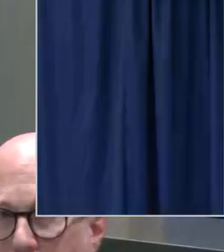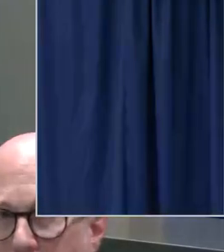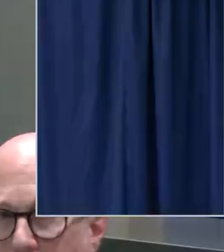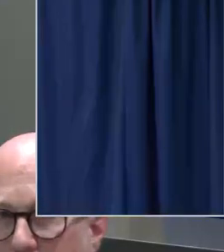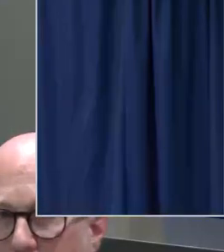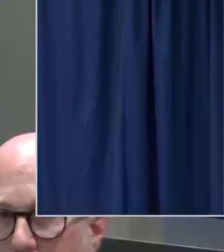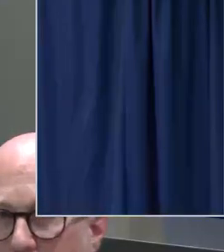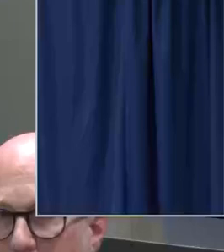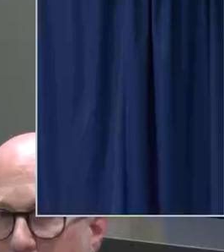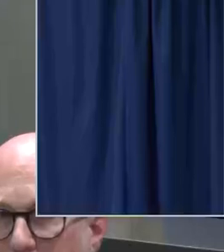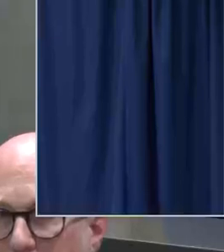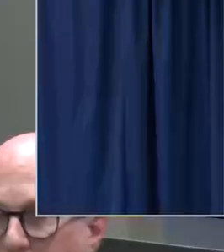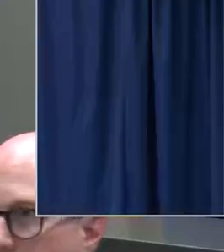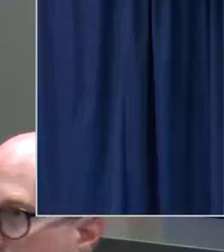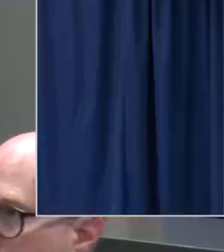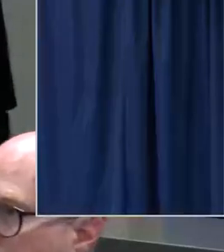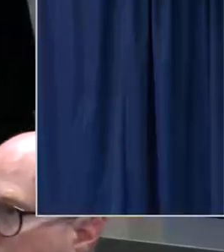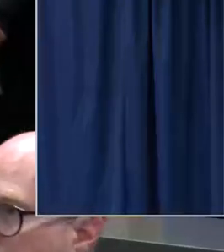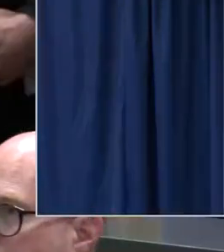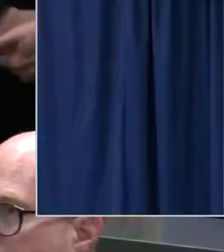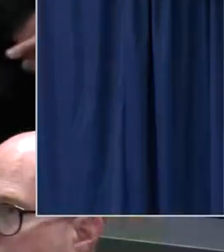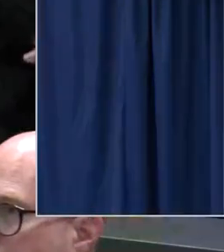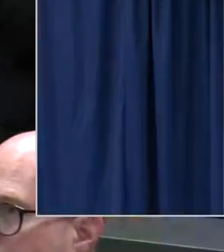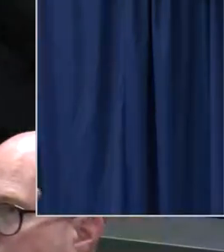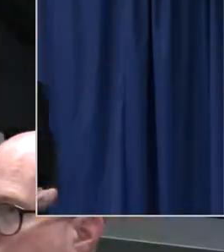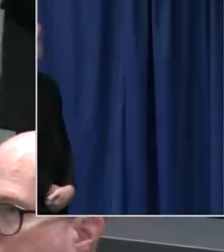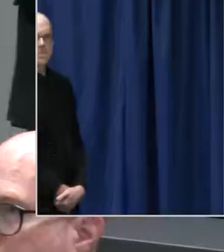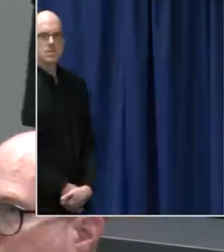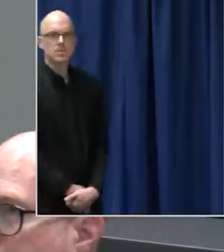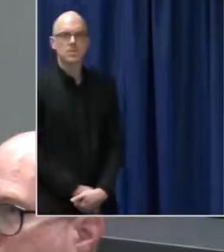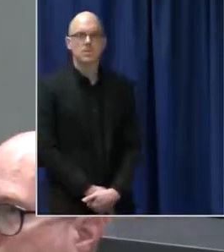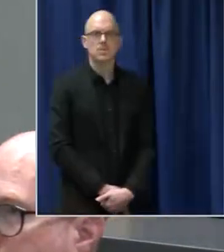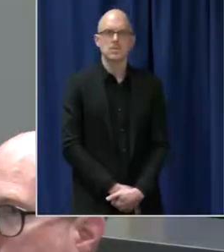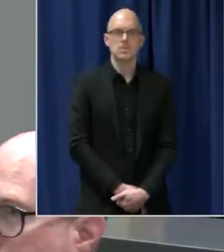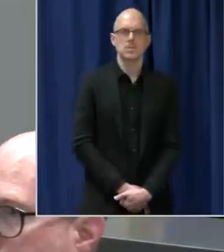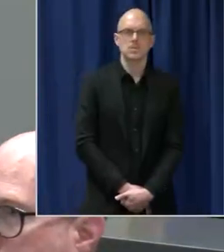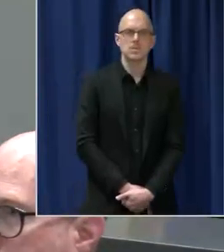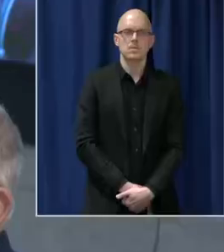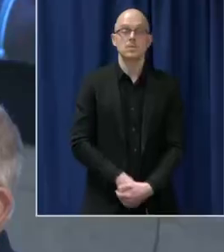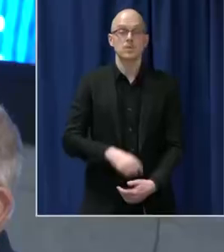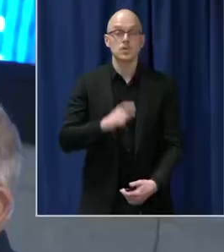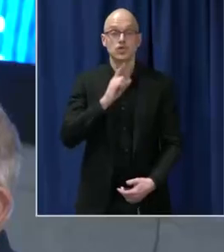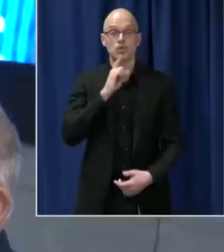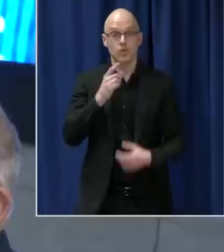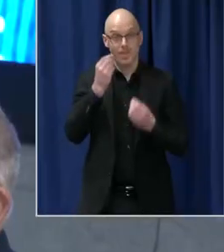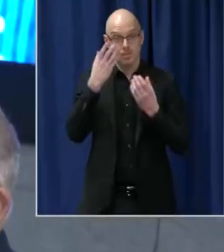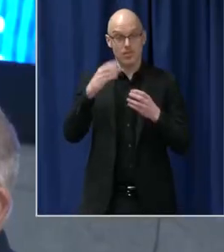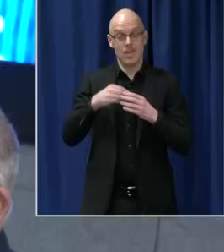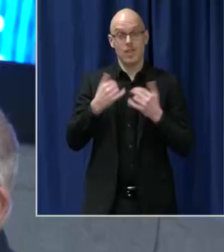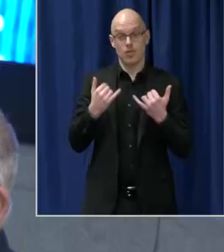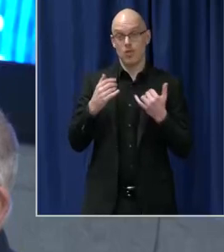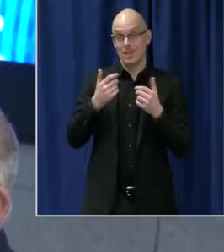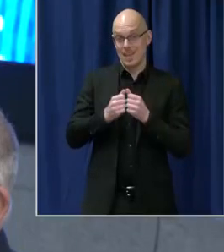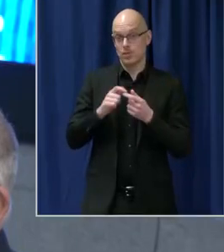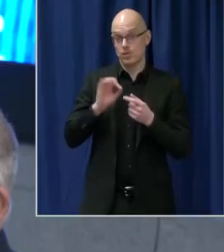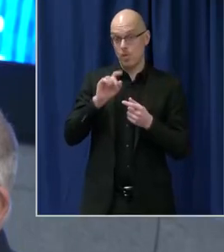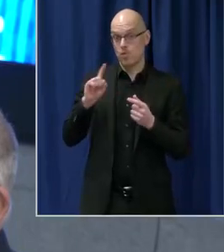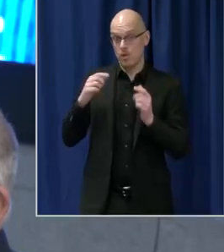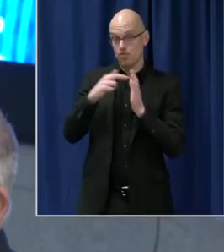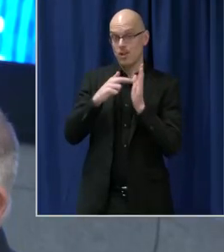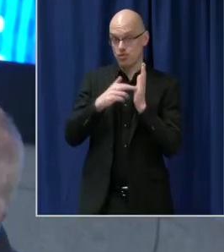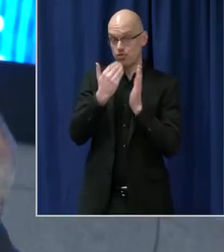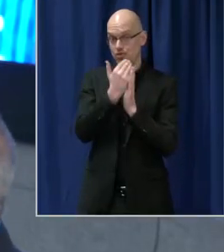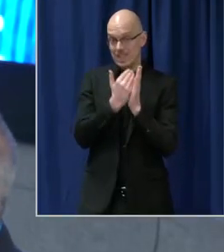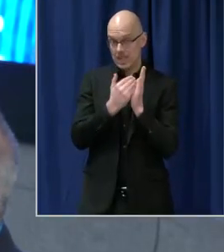registry. Could you expand a bit on that? Sure. So the information that is in the current text to 911 registry